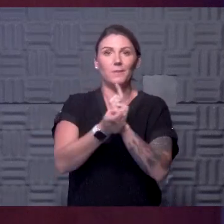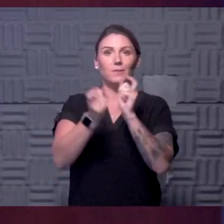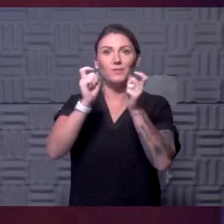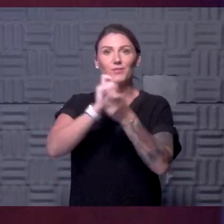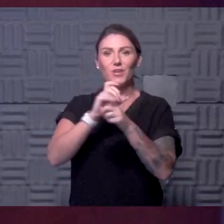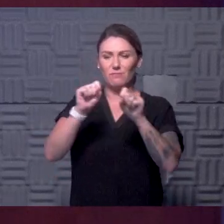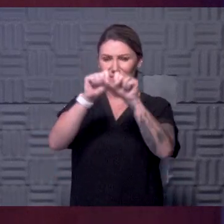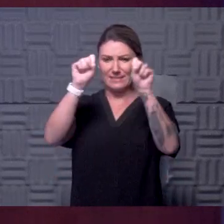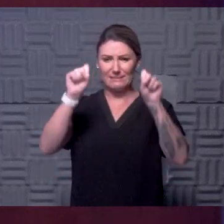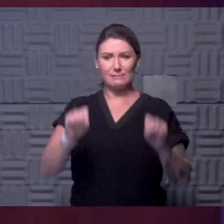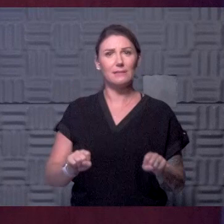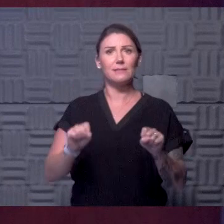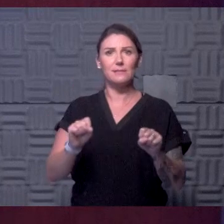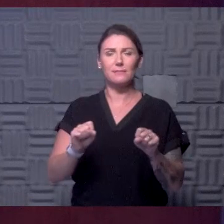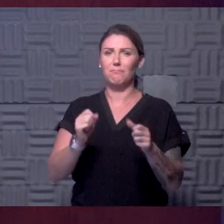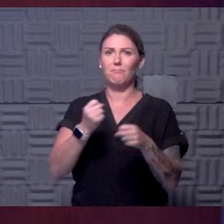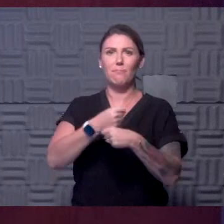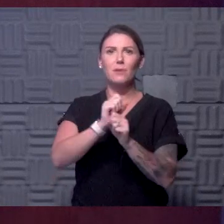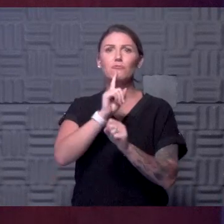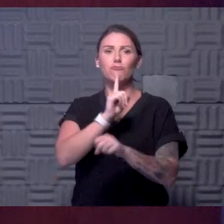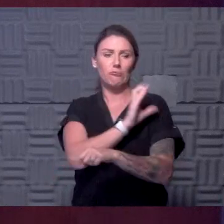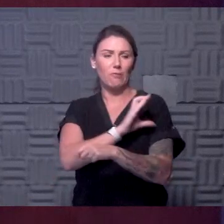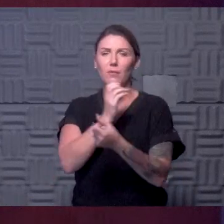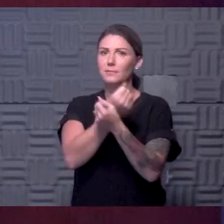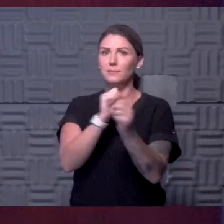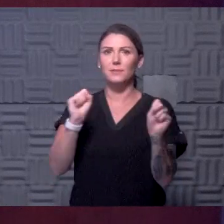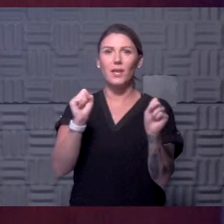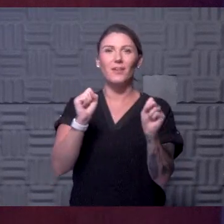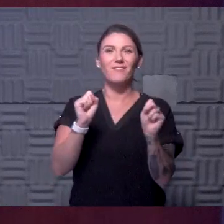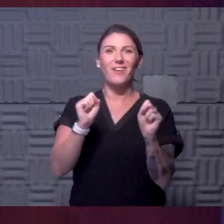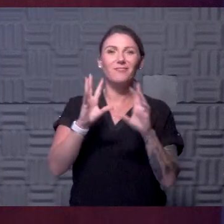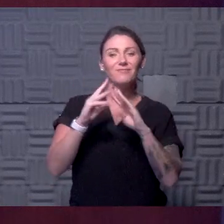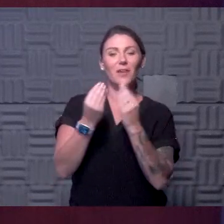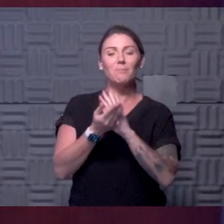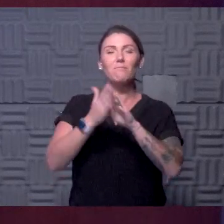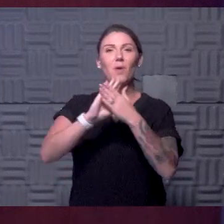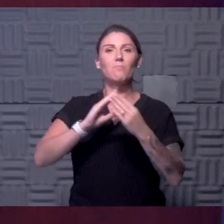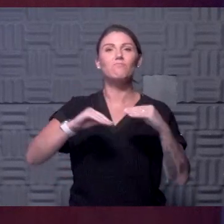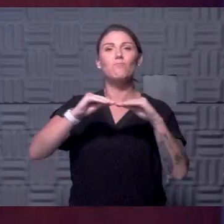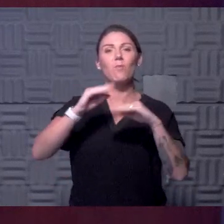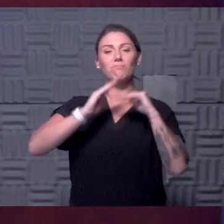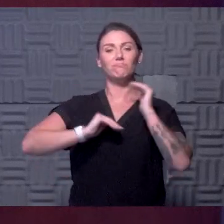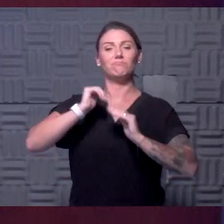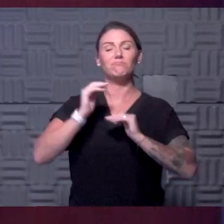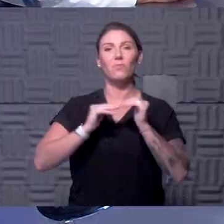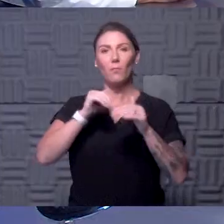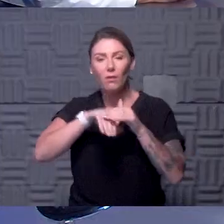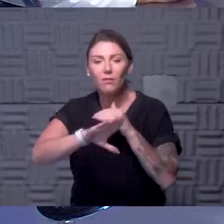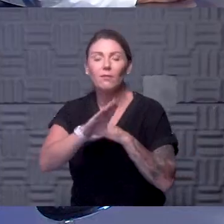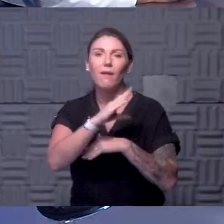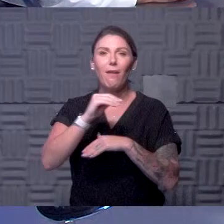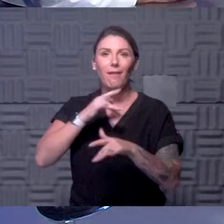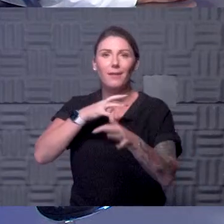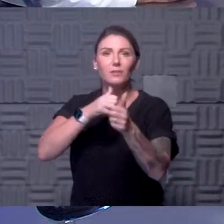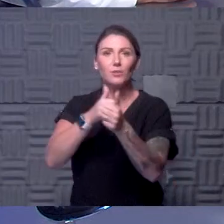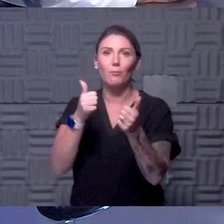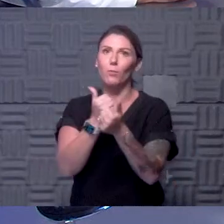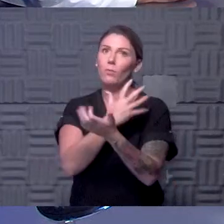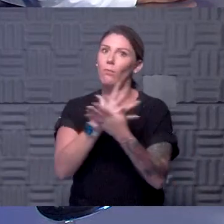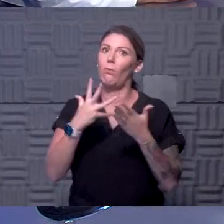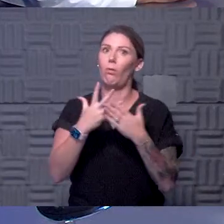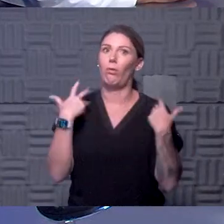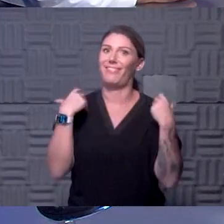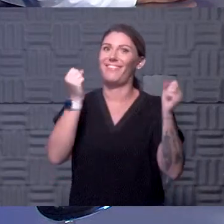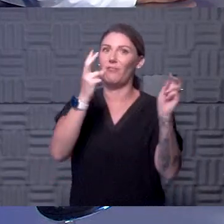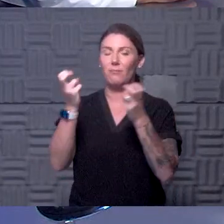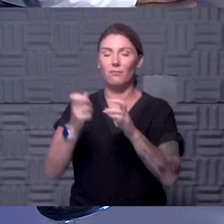the system has made about getting clinics safer, I think families are more comfortable getting in and getting caught up. Yeah, that is a good